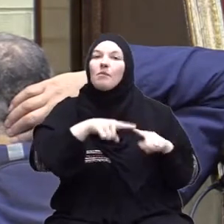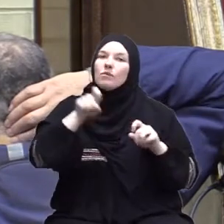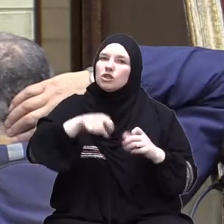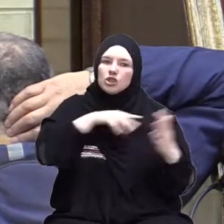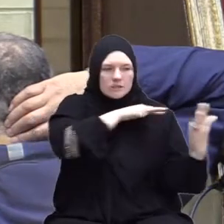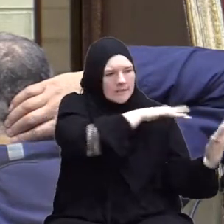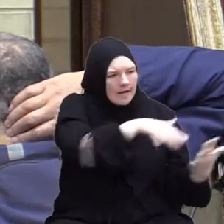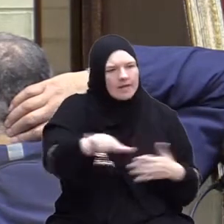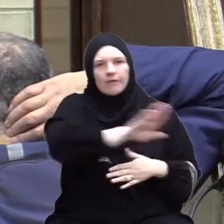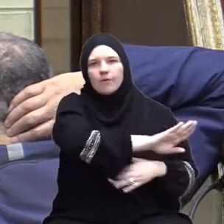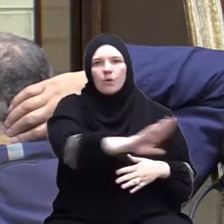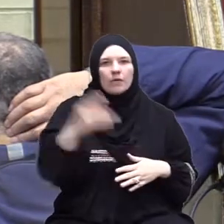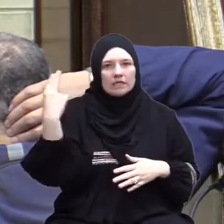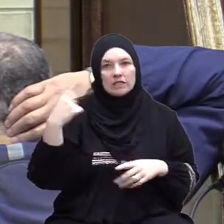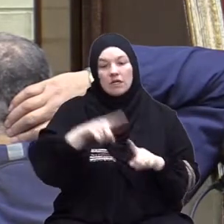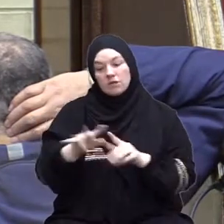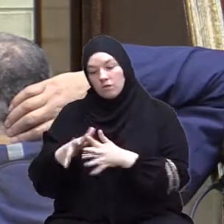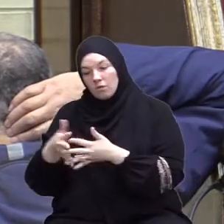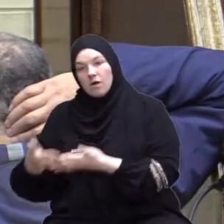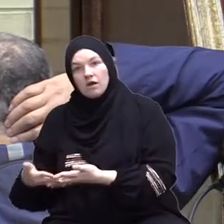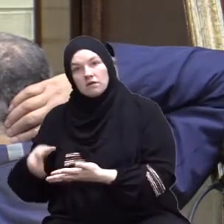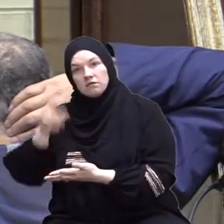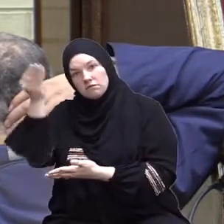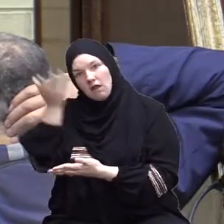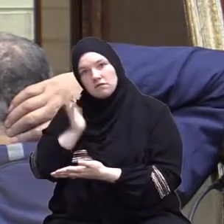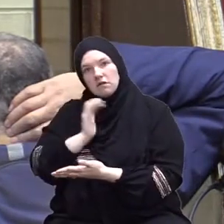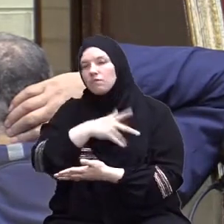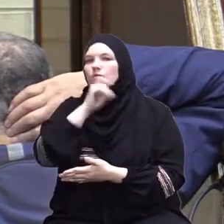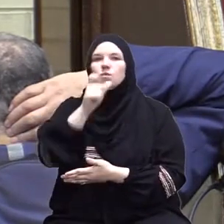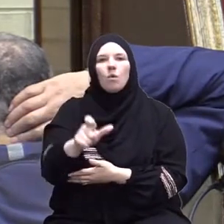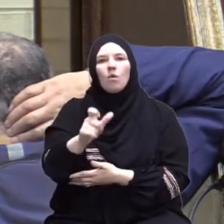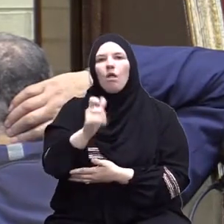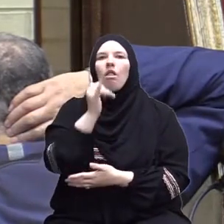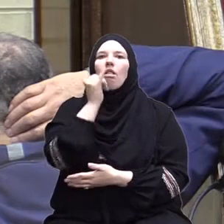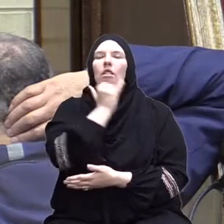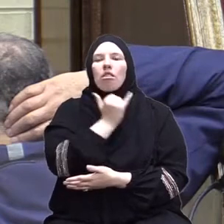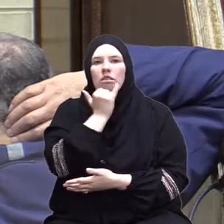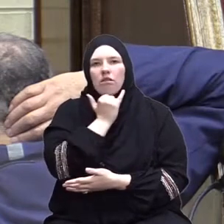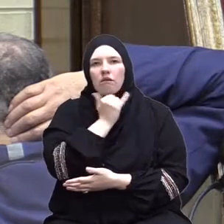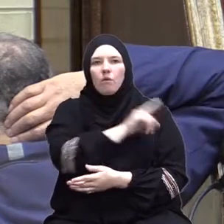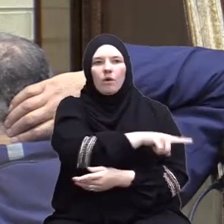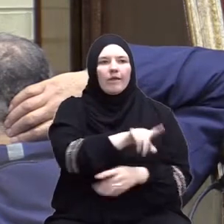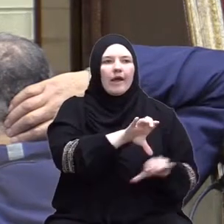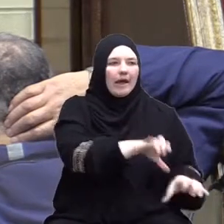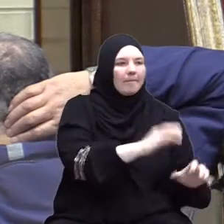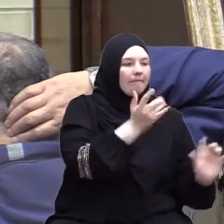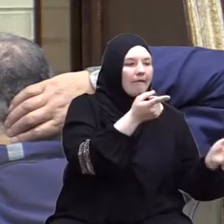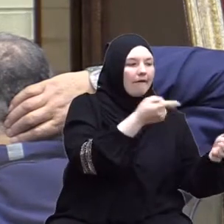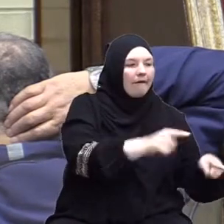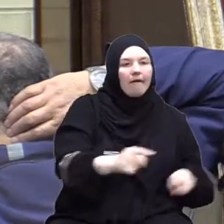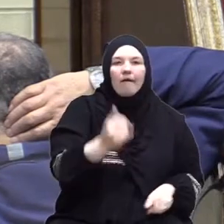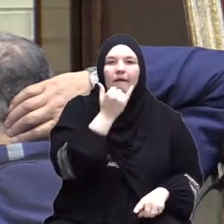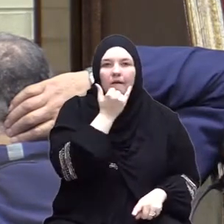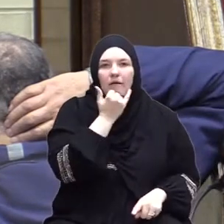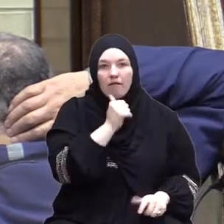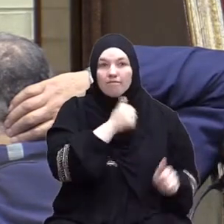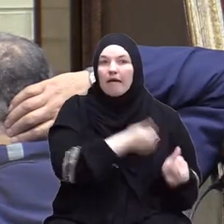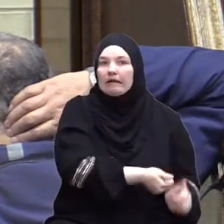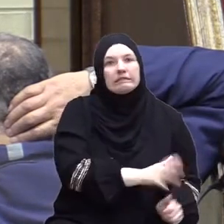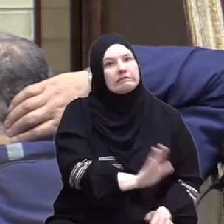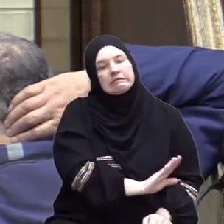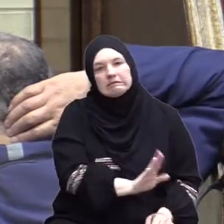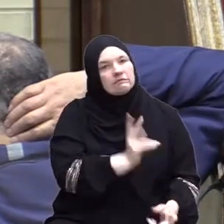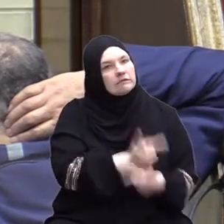But we should study their history, as the Quran tells us, so that we do not fall where they fell. This